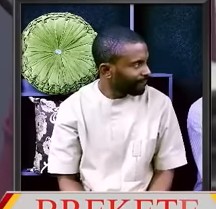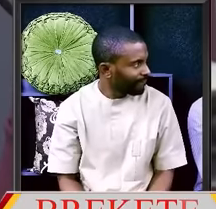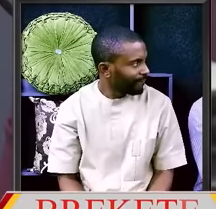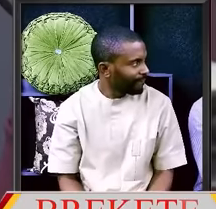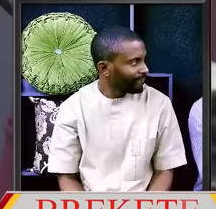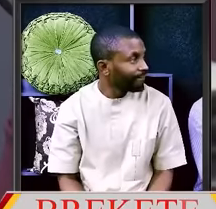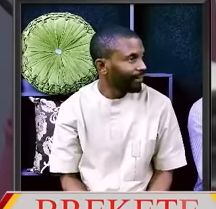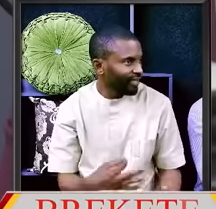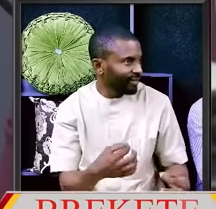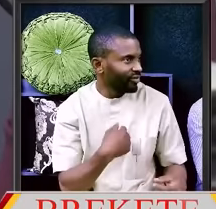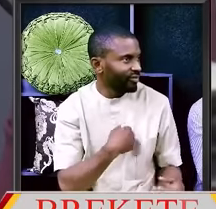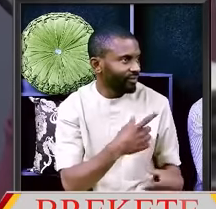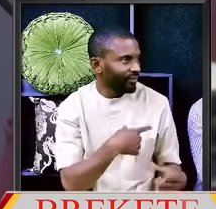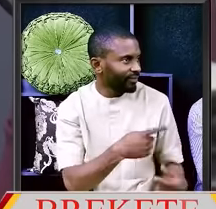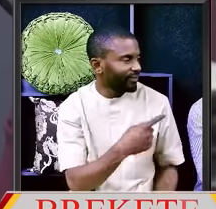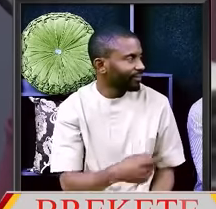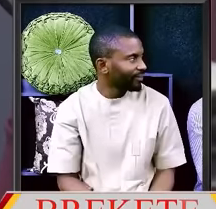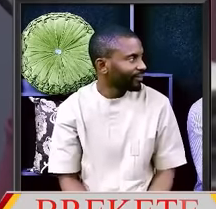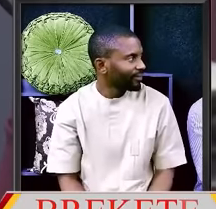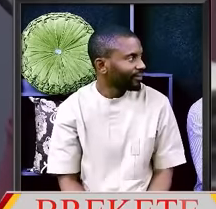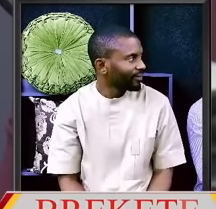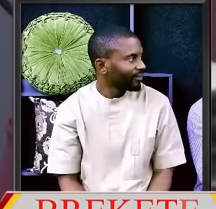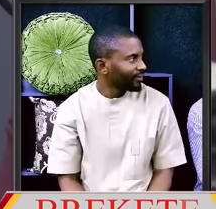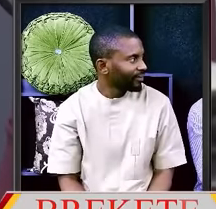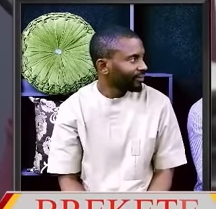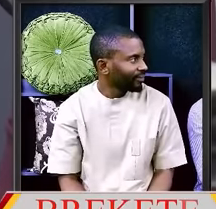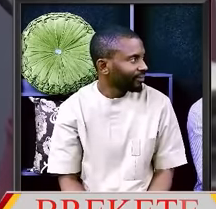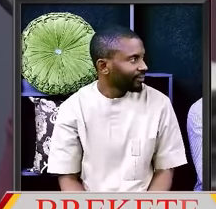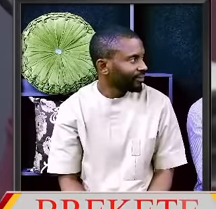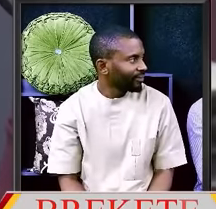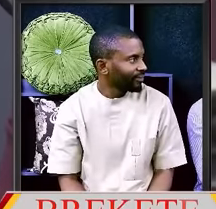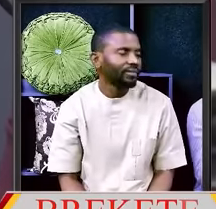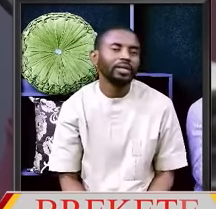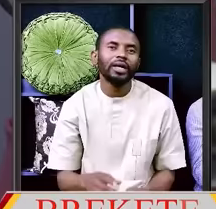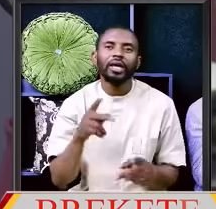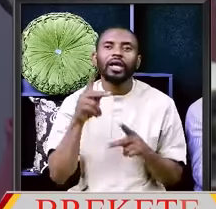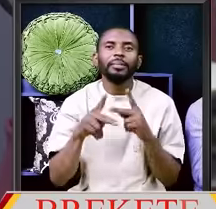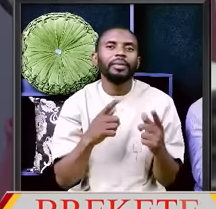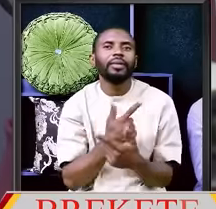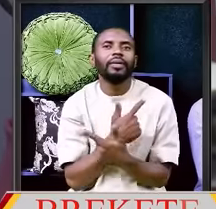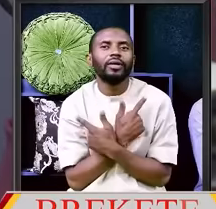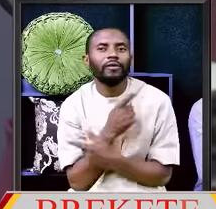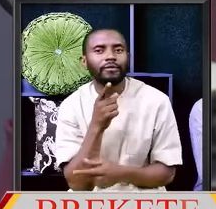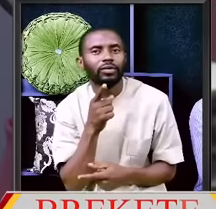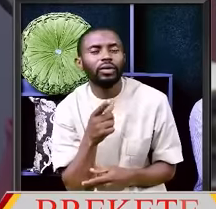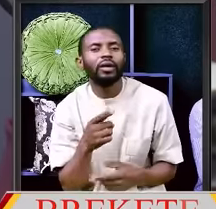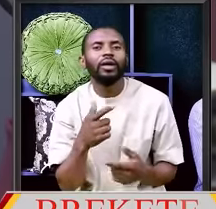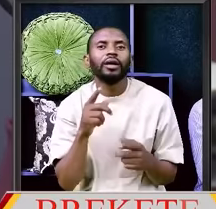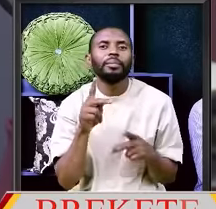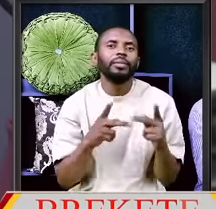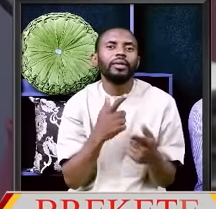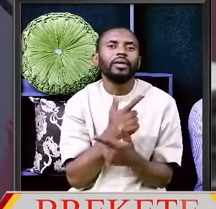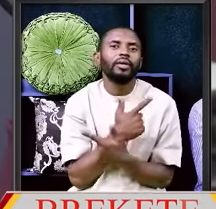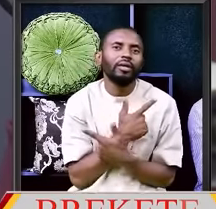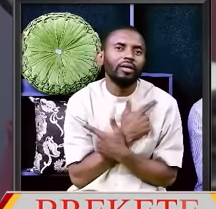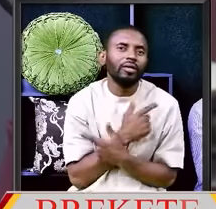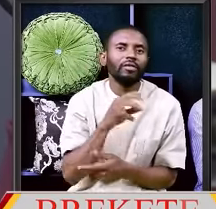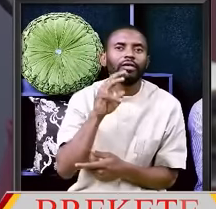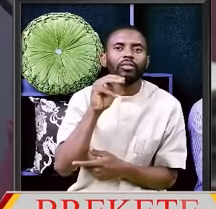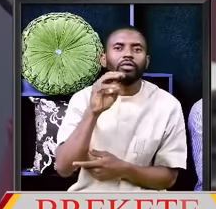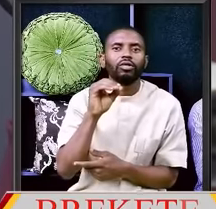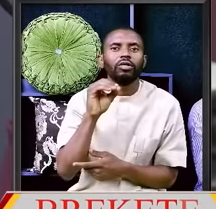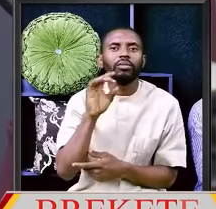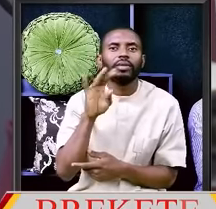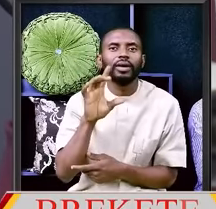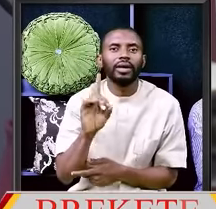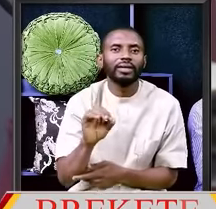Foyao. Mm. A lot of people are behind you. Mm. People love you. Yes, ma'am. People love Mohbad. Thank you very much. Don't be afraid. Yes,